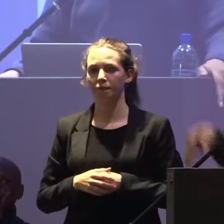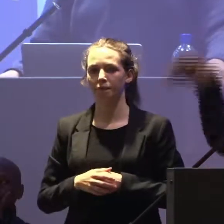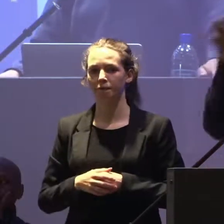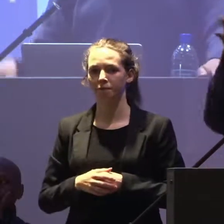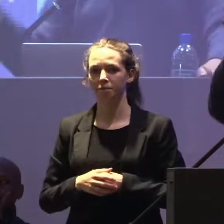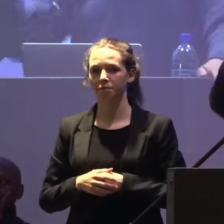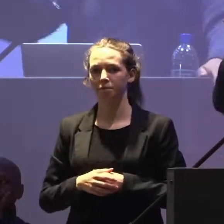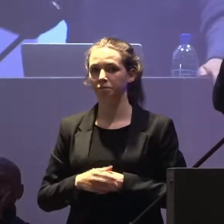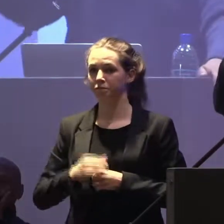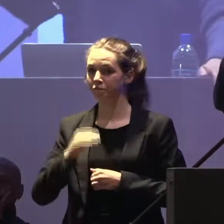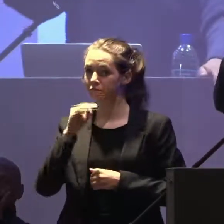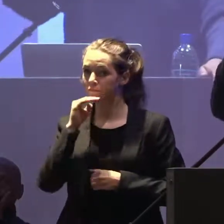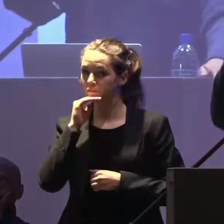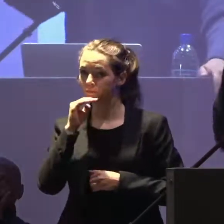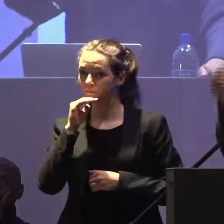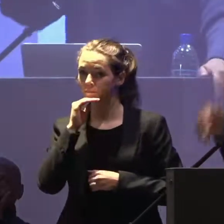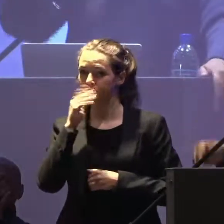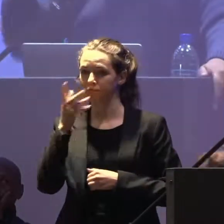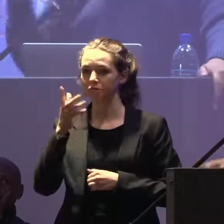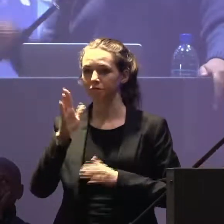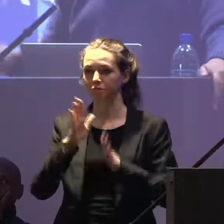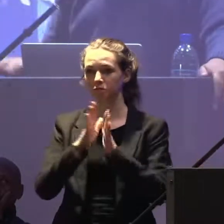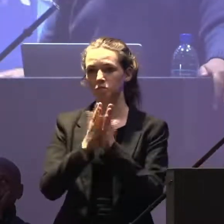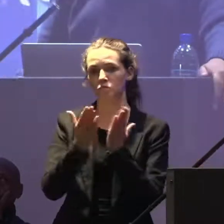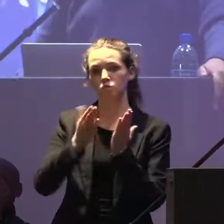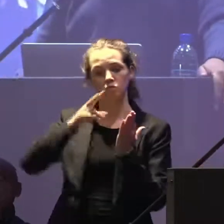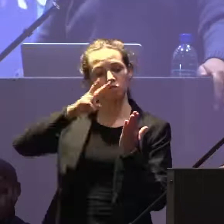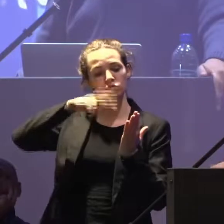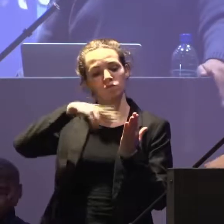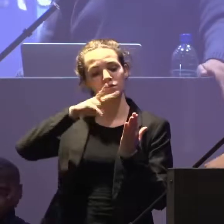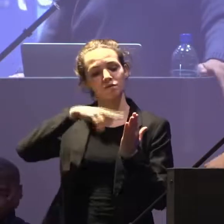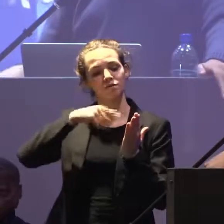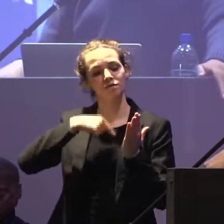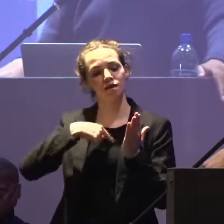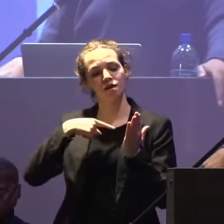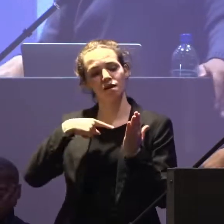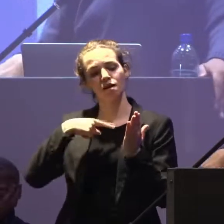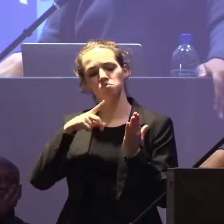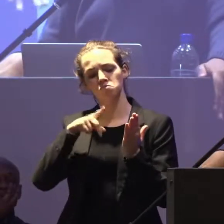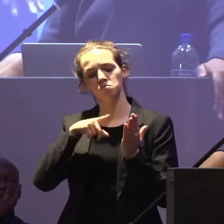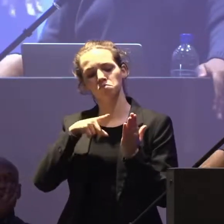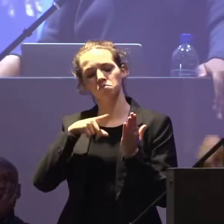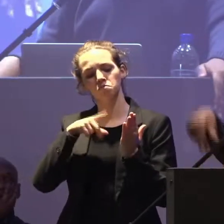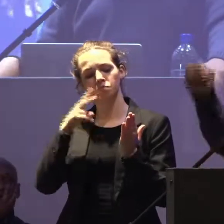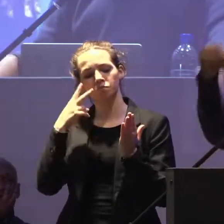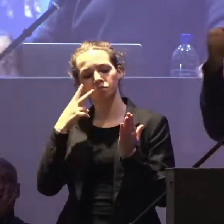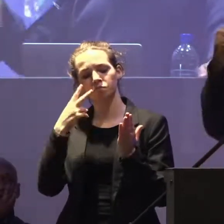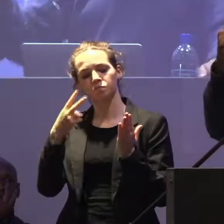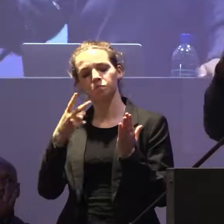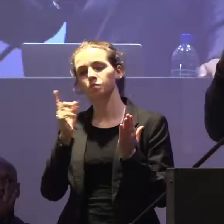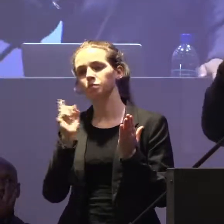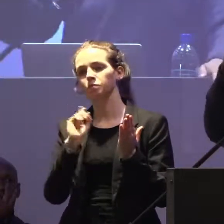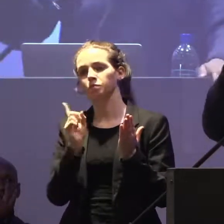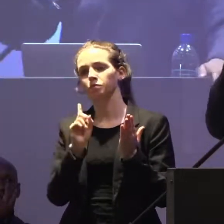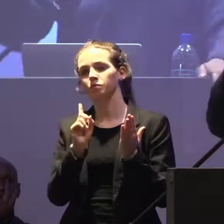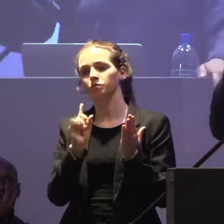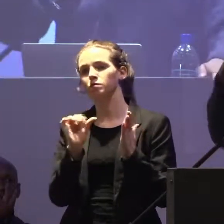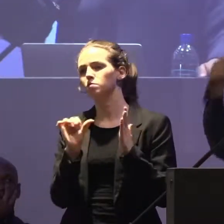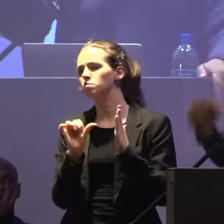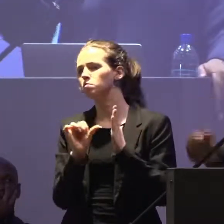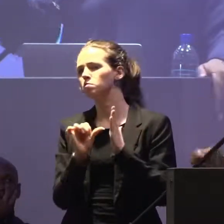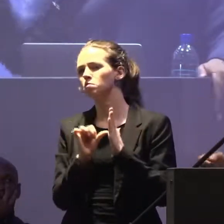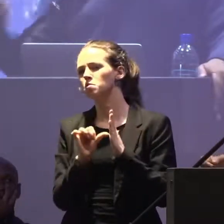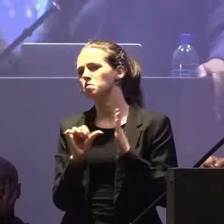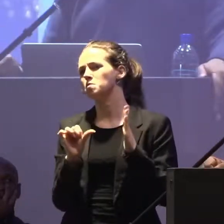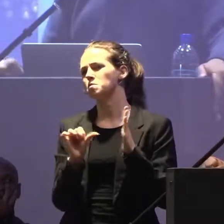And if you read some of the books, you would come across a very important event in the